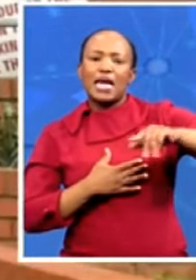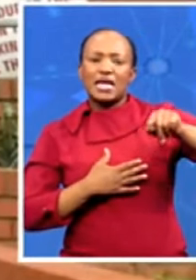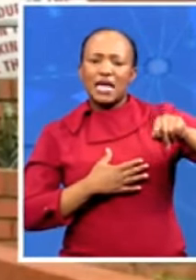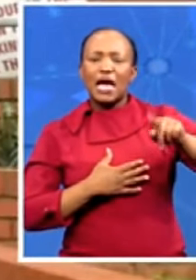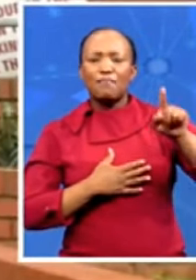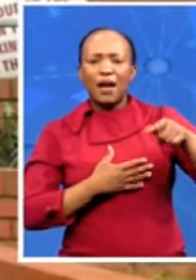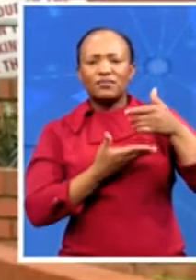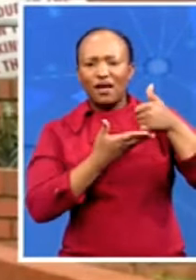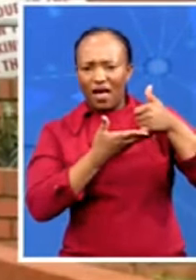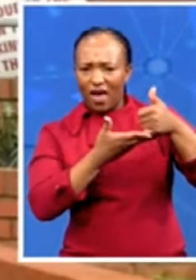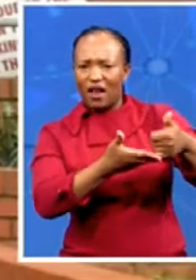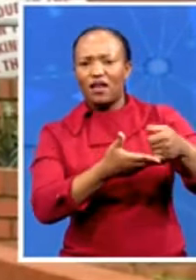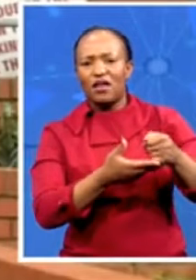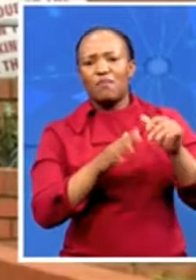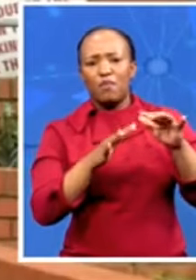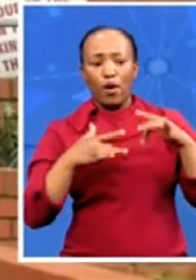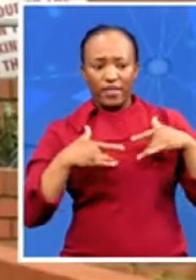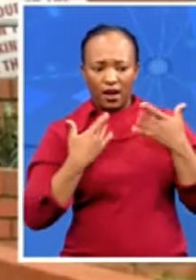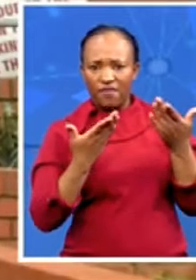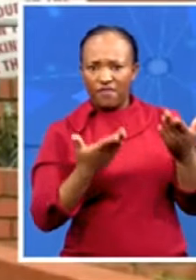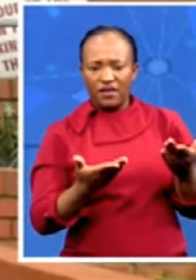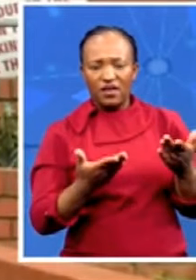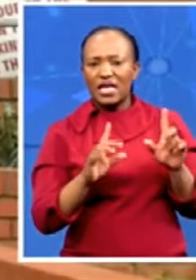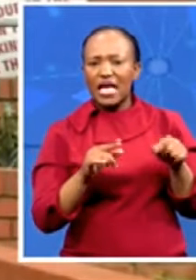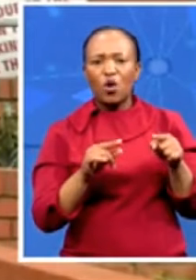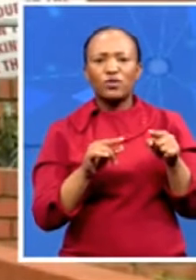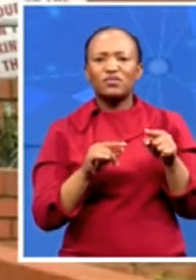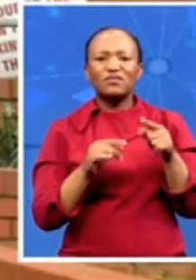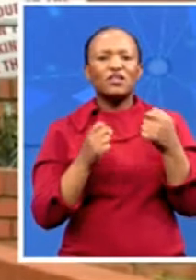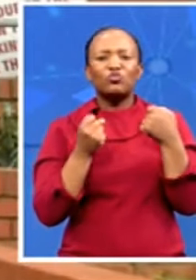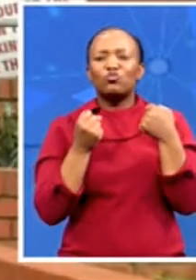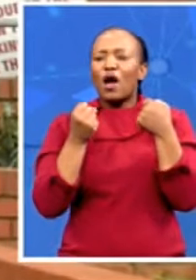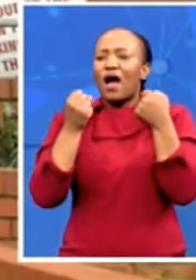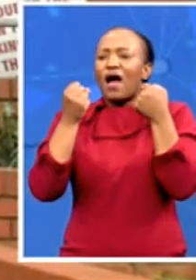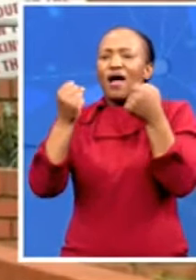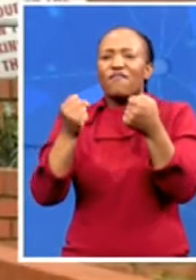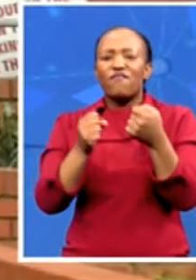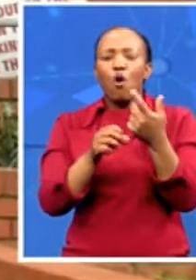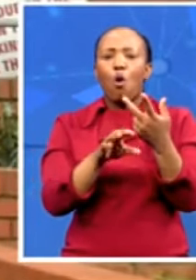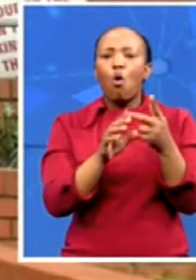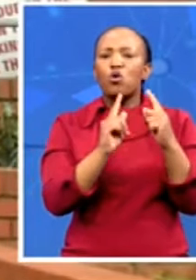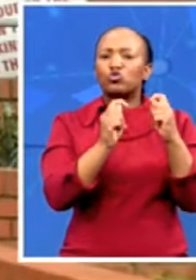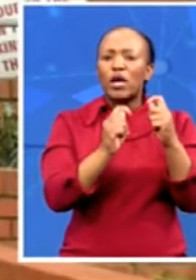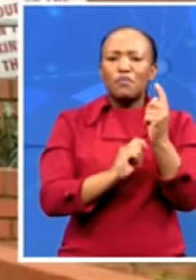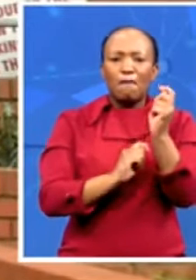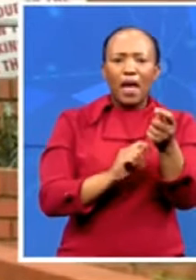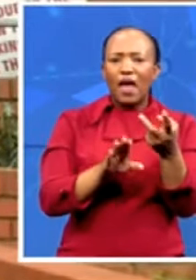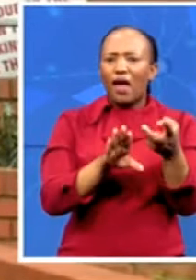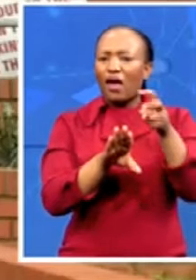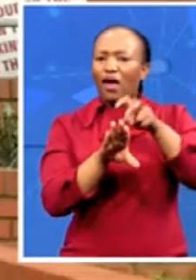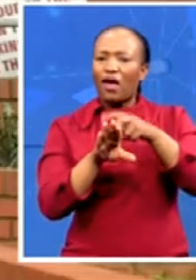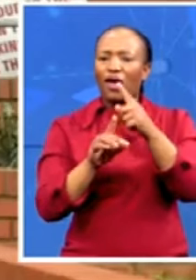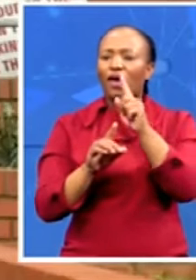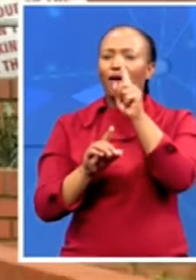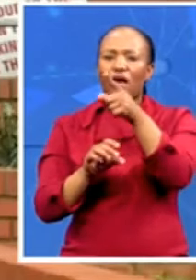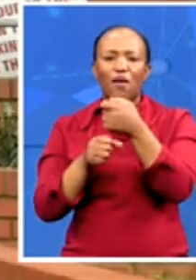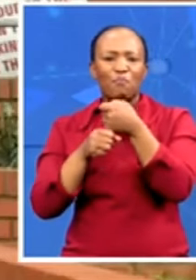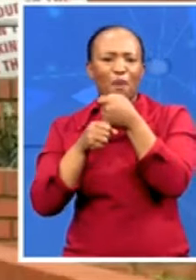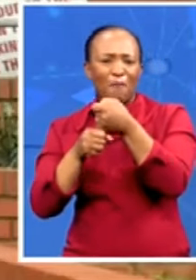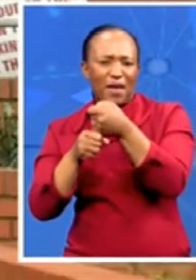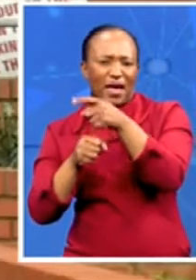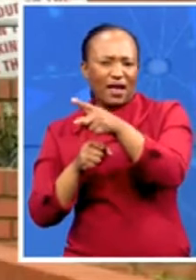cannot drive or pay transport to go to Mpumalanga to get to other hospital because it's closer to them,